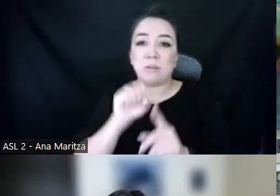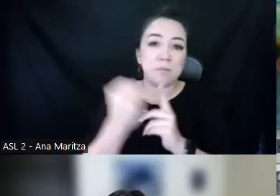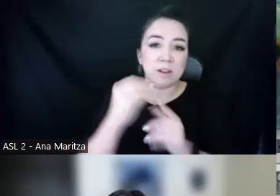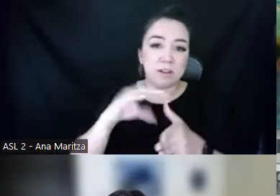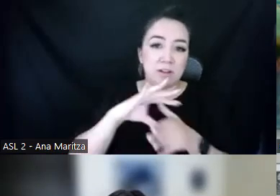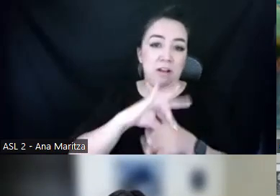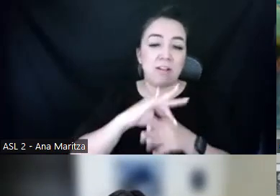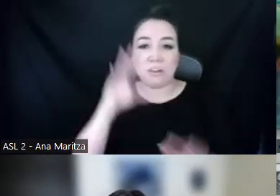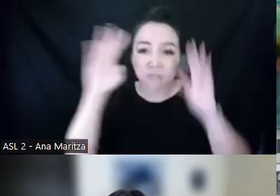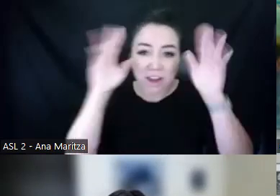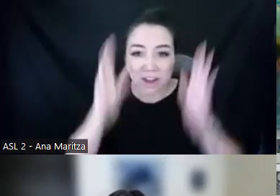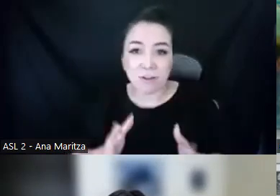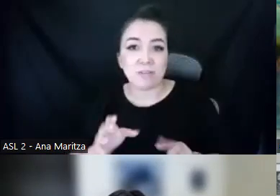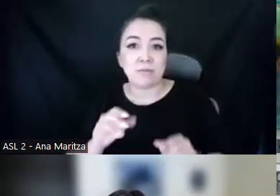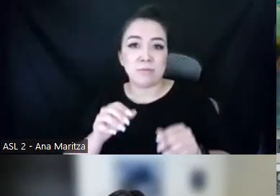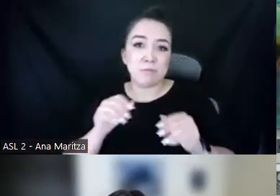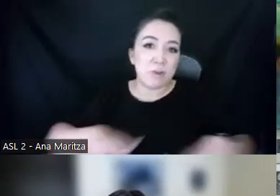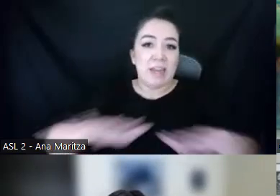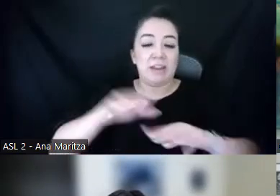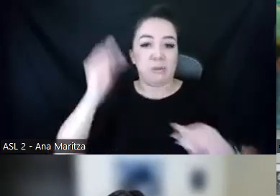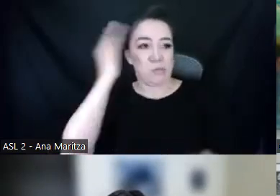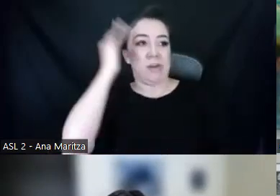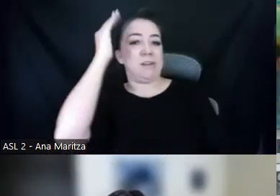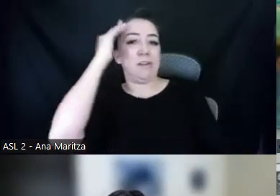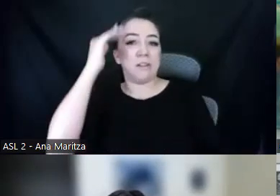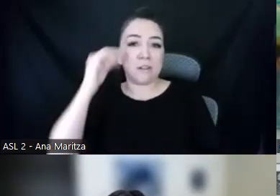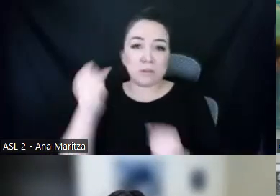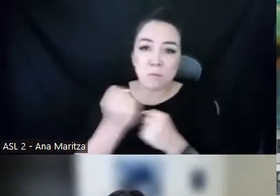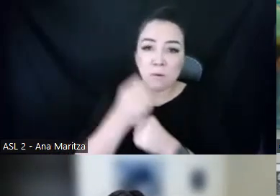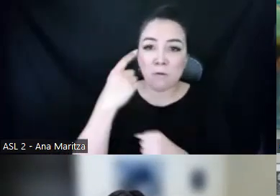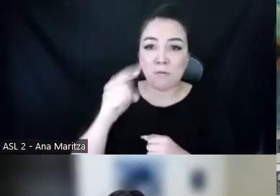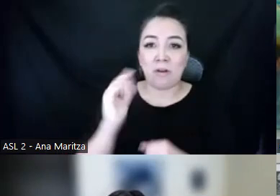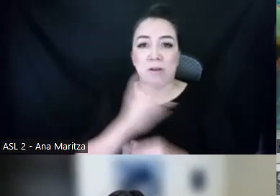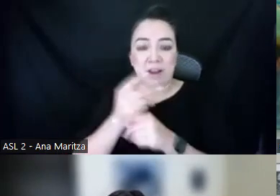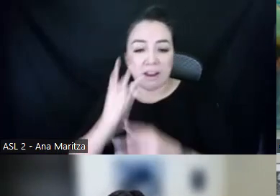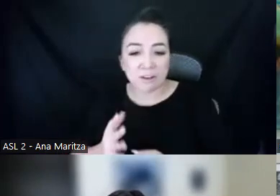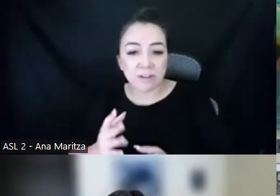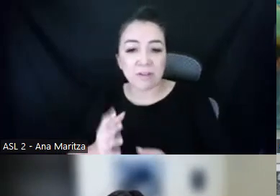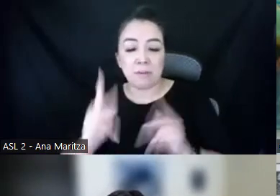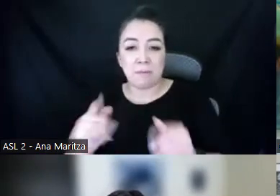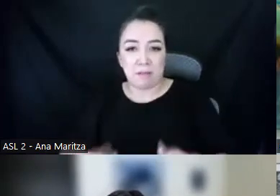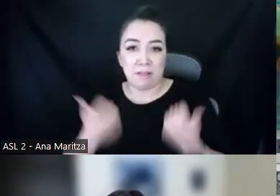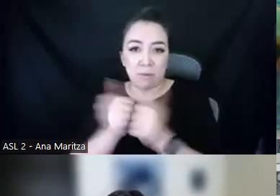creator, spreading awareness and support for caregivers and people living with Alzheimer's.